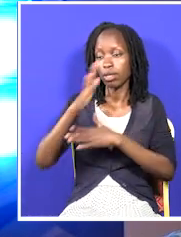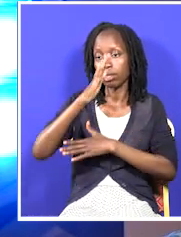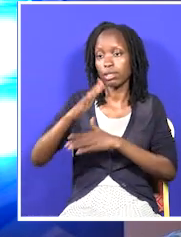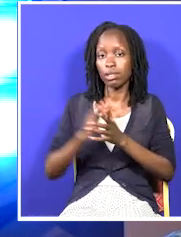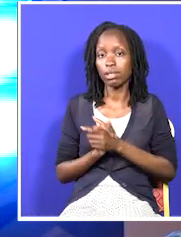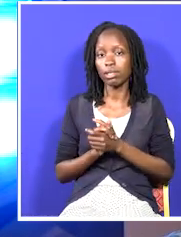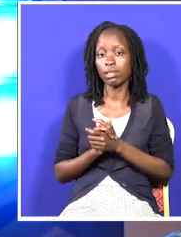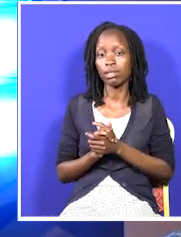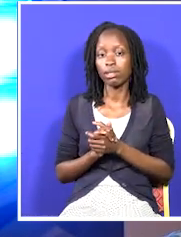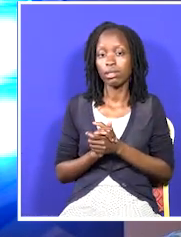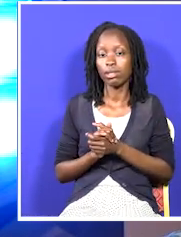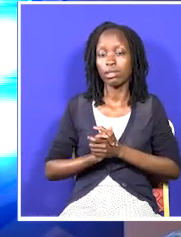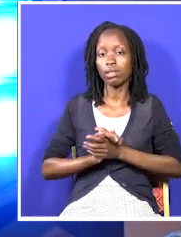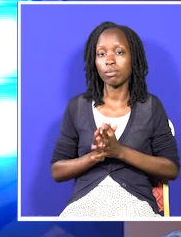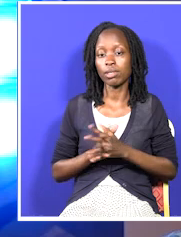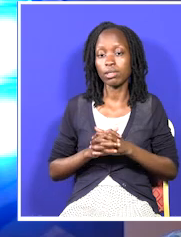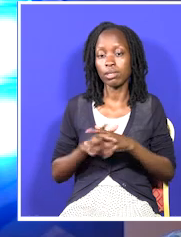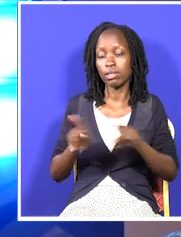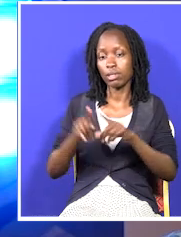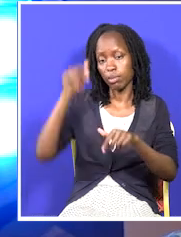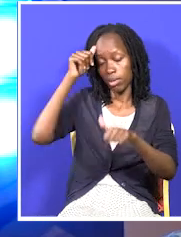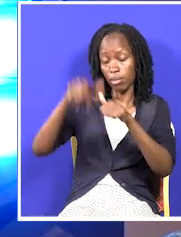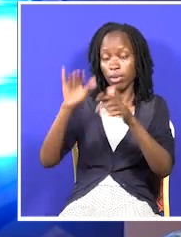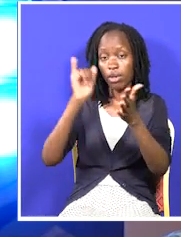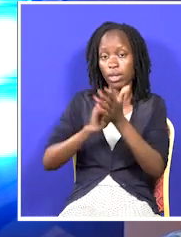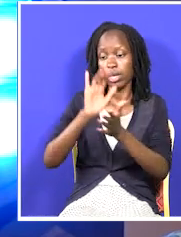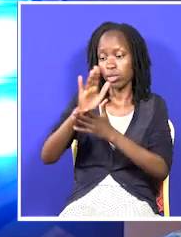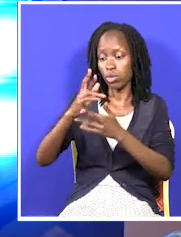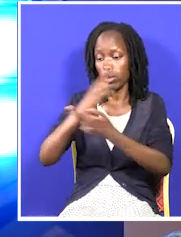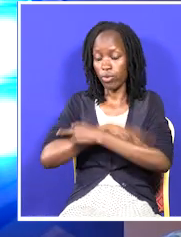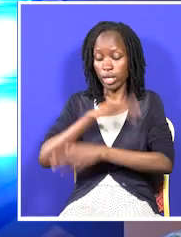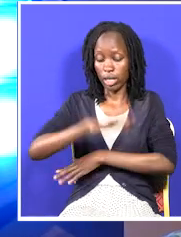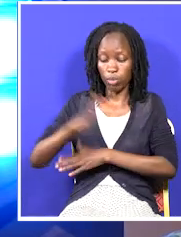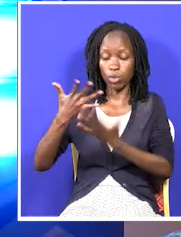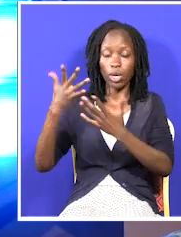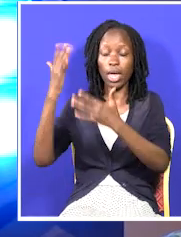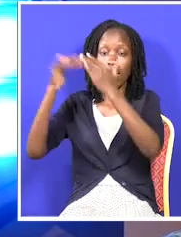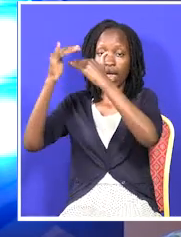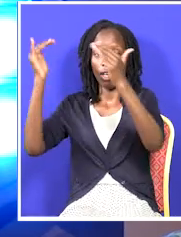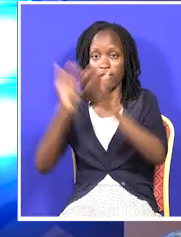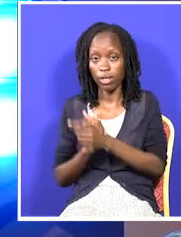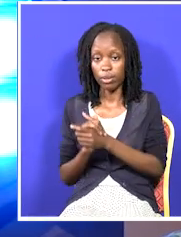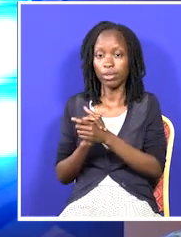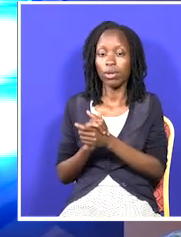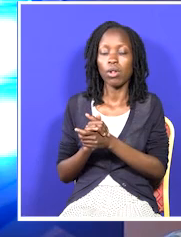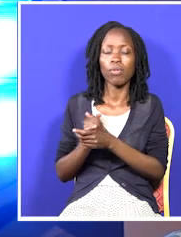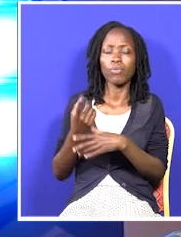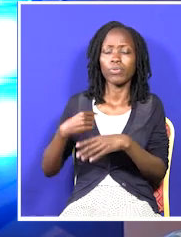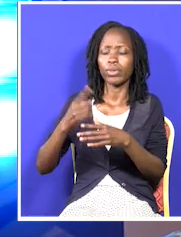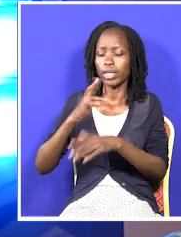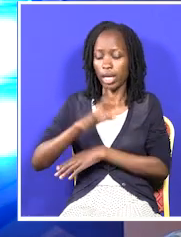series. And remember that your harbor is in heaven. Your